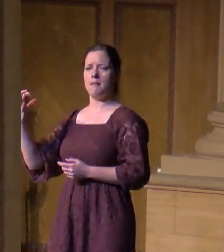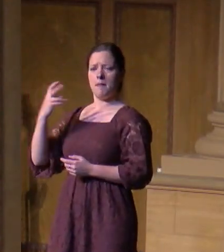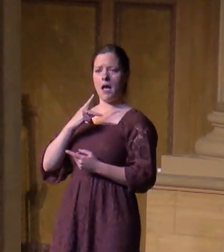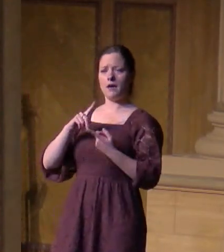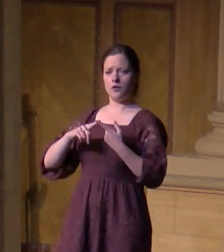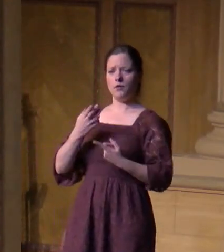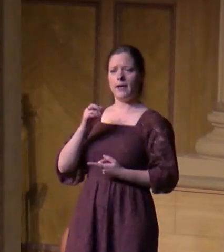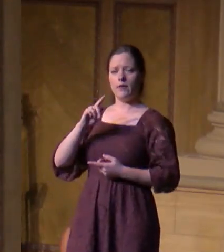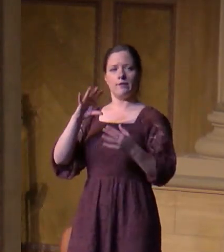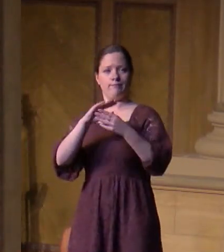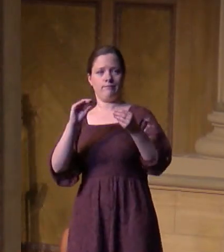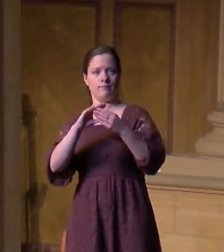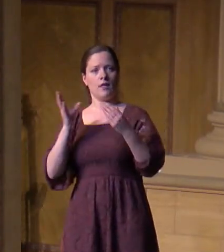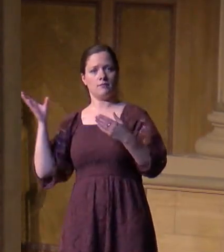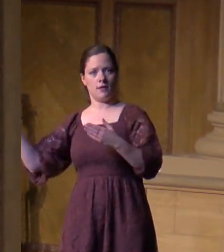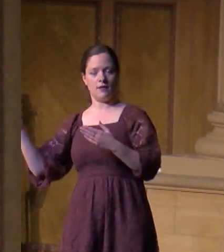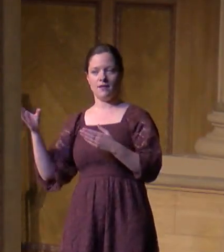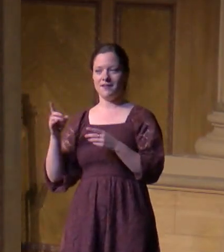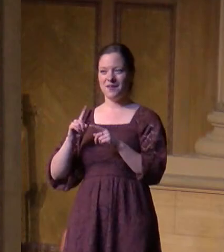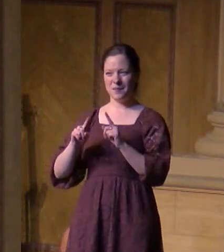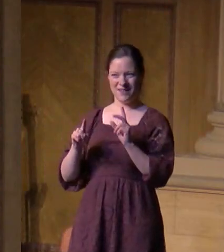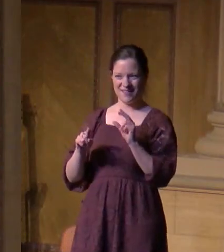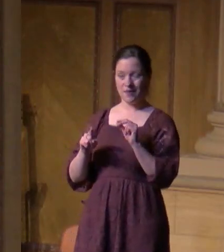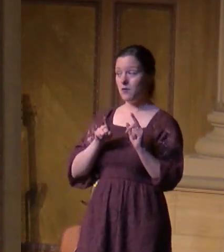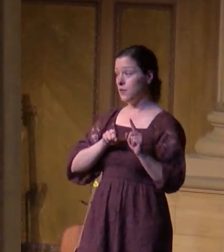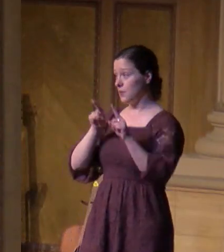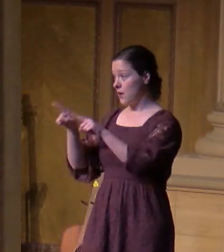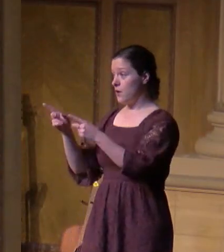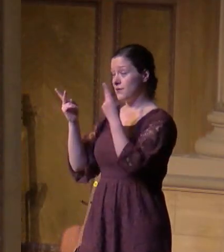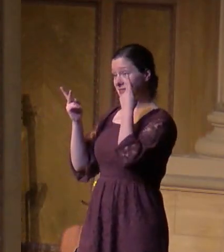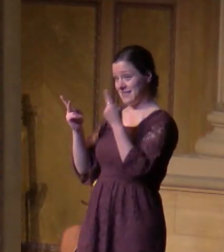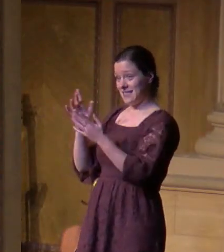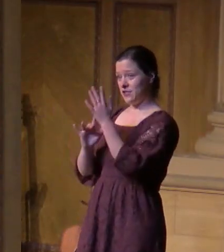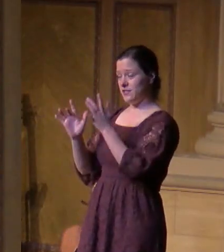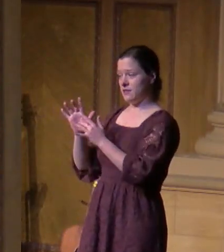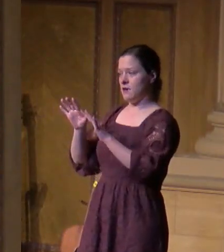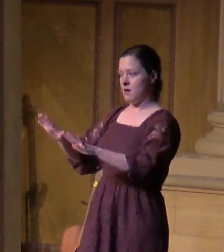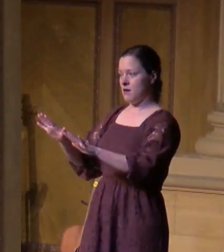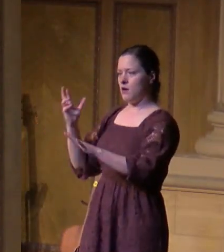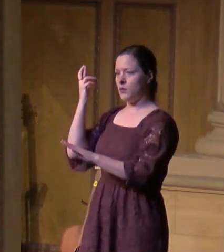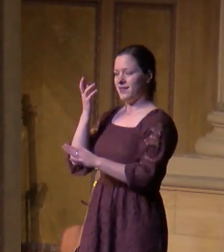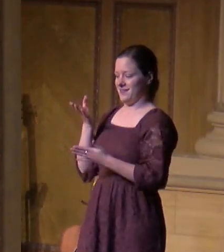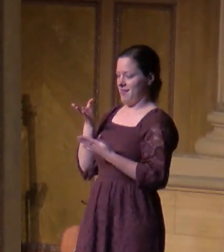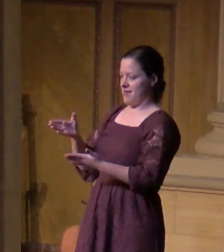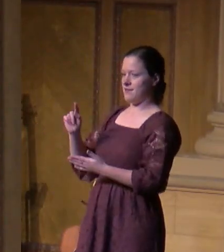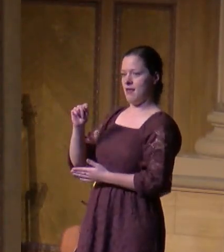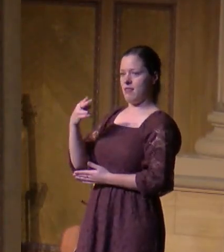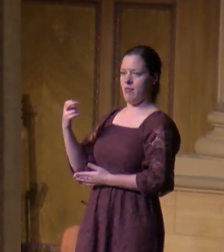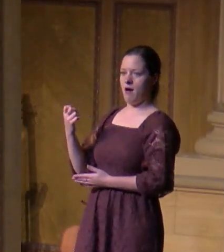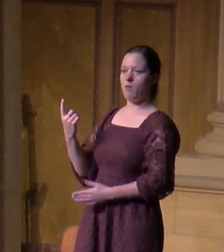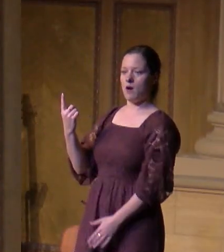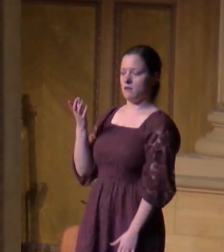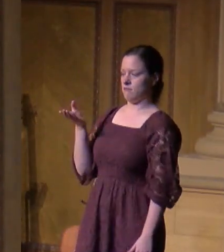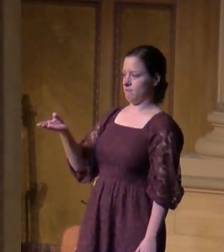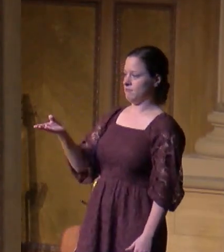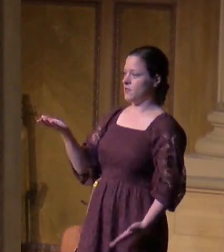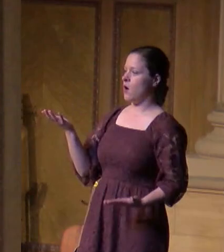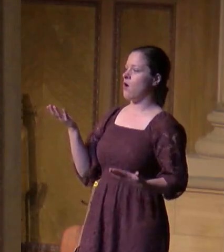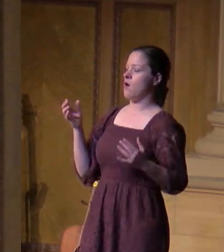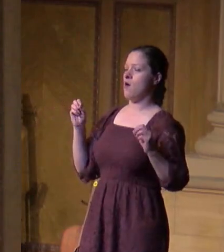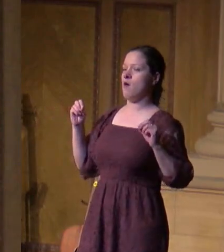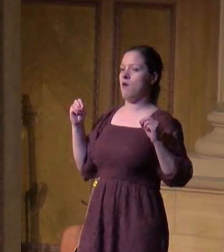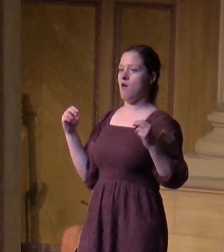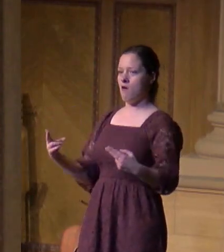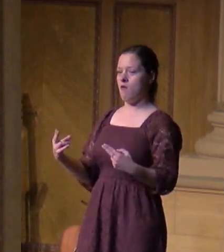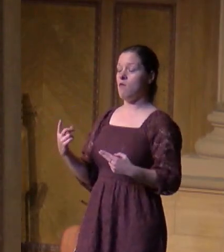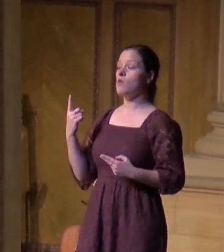born so they go and they see Jesus and upon seeing him they realize this is the one this is the one we've